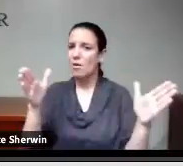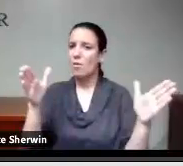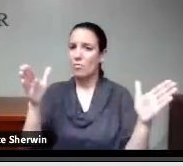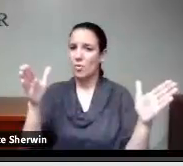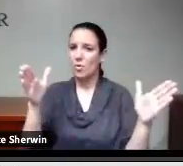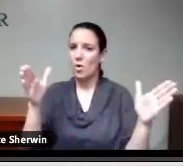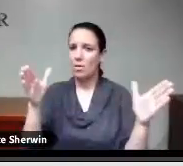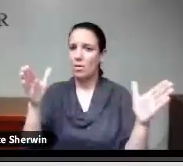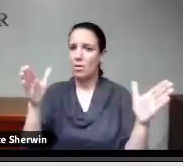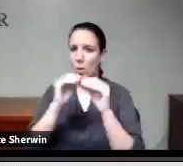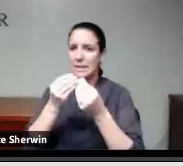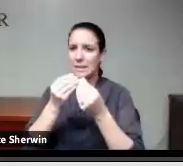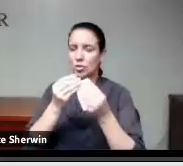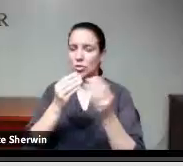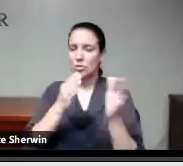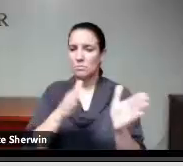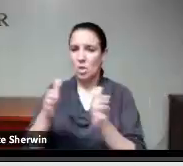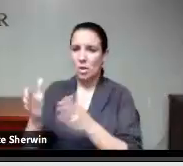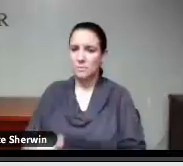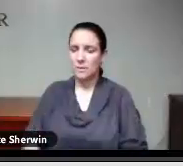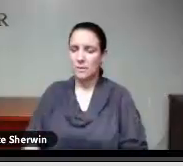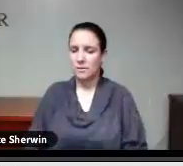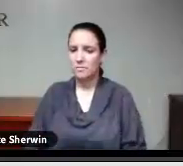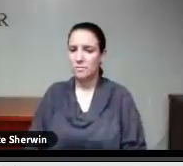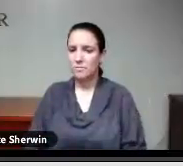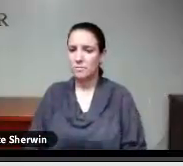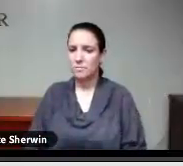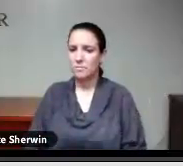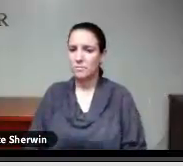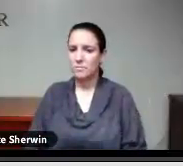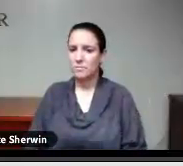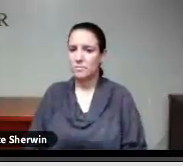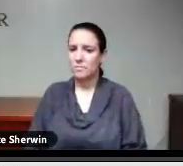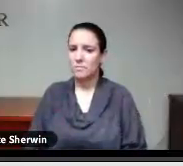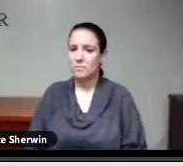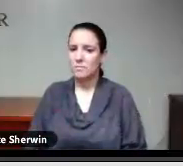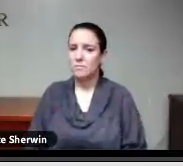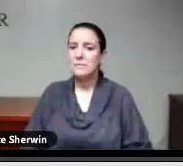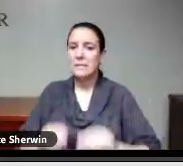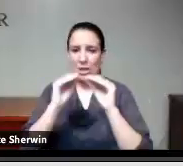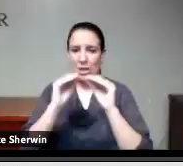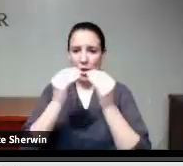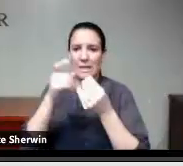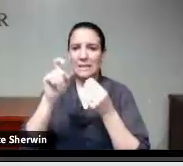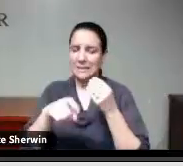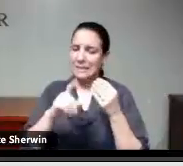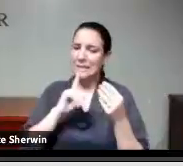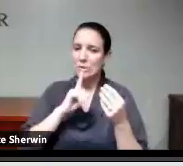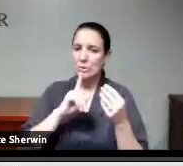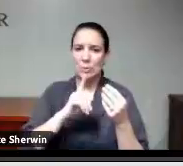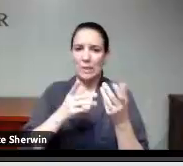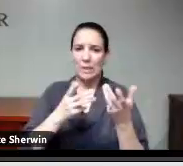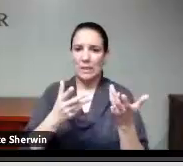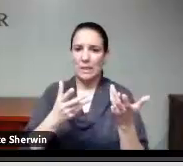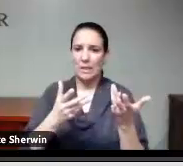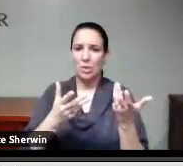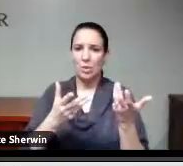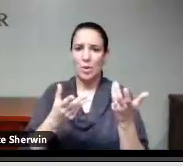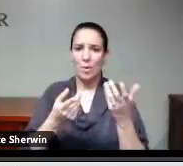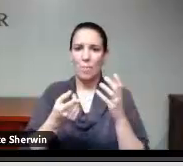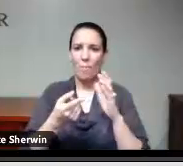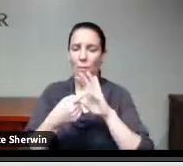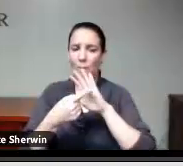change. That the organization has to be able and willing to demonstrate its value around diversity to the extent that people are